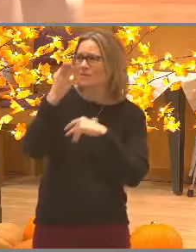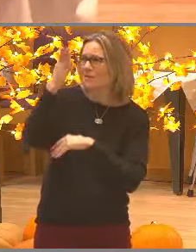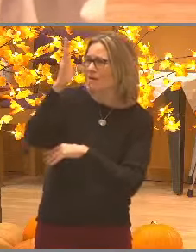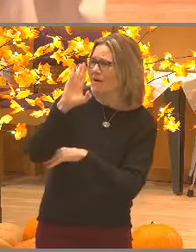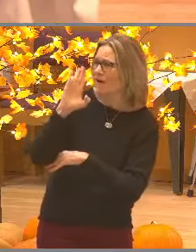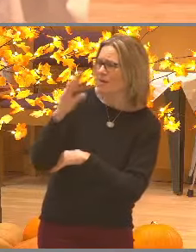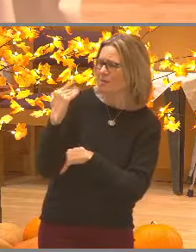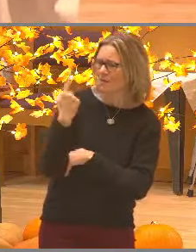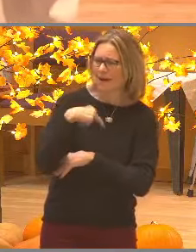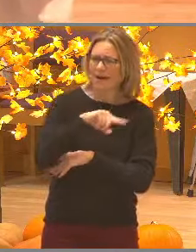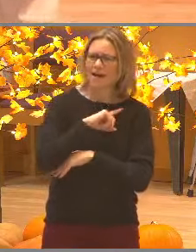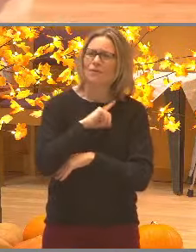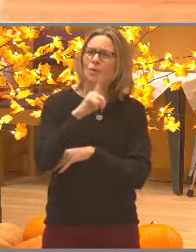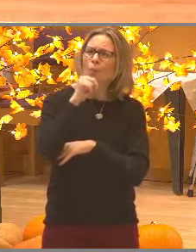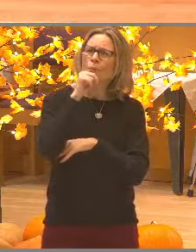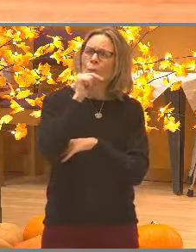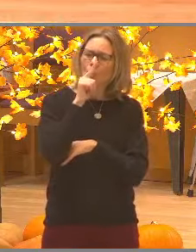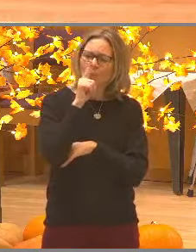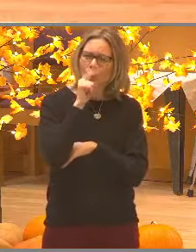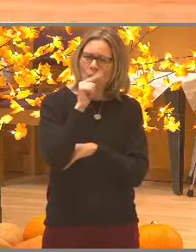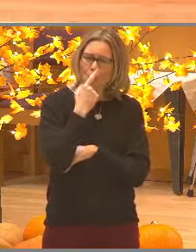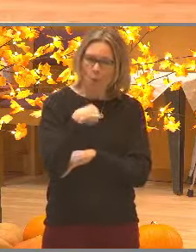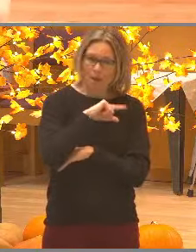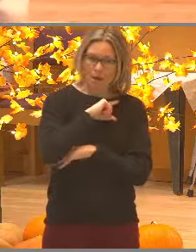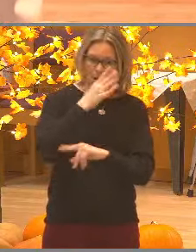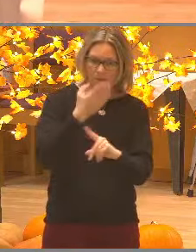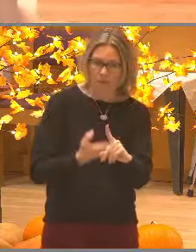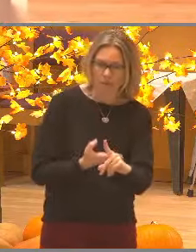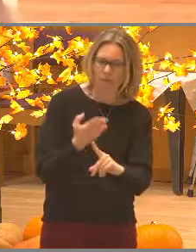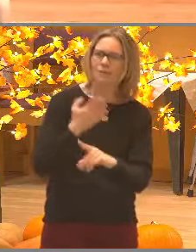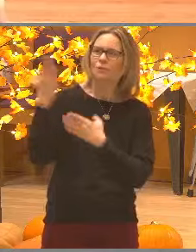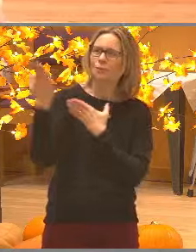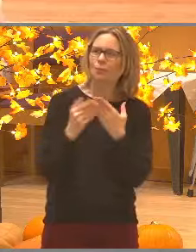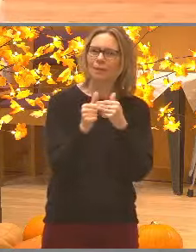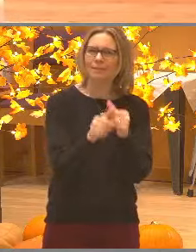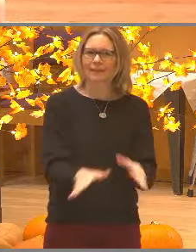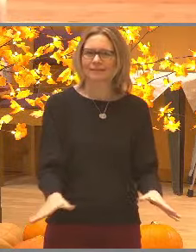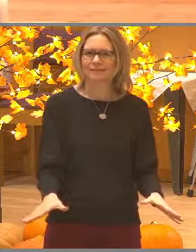that reminds us who we are and also bring blessing to us.